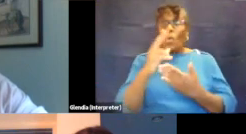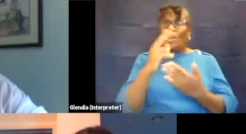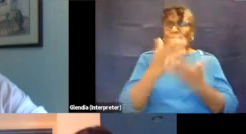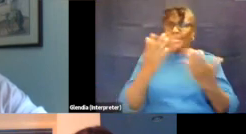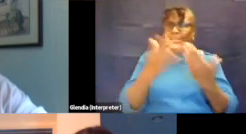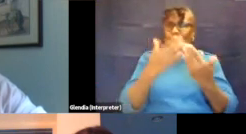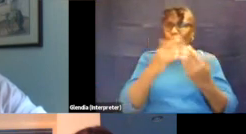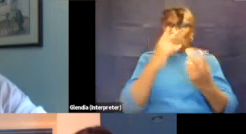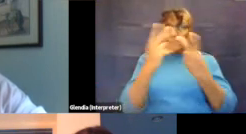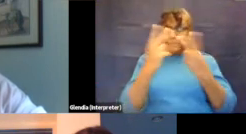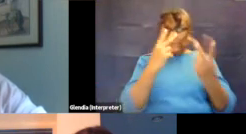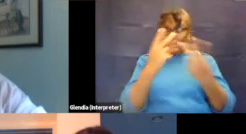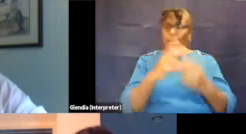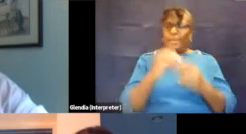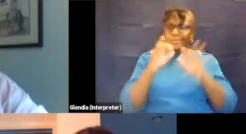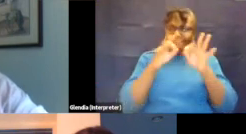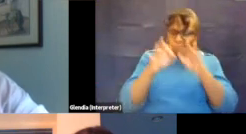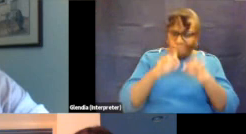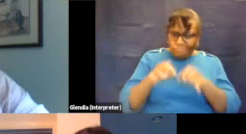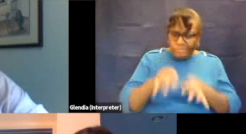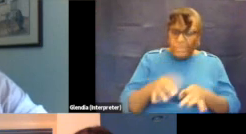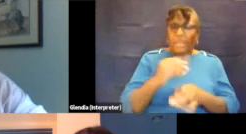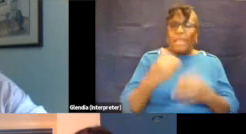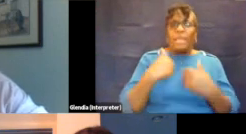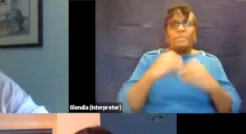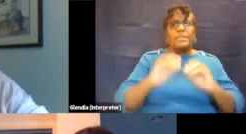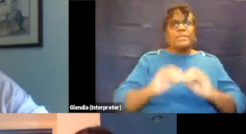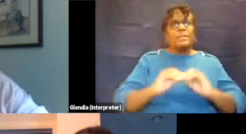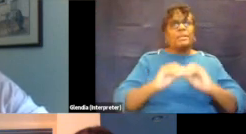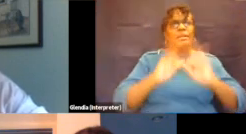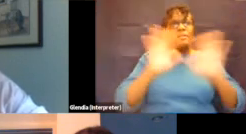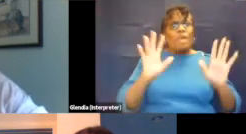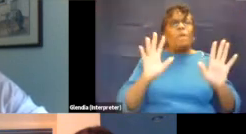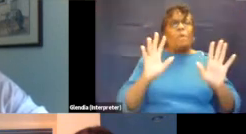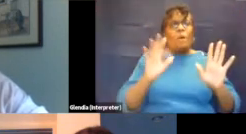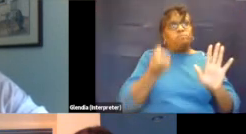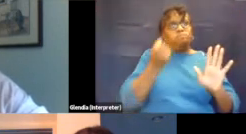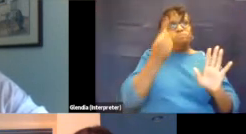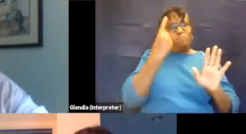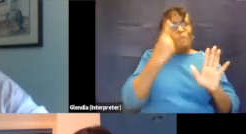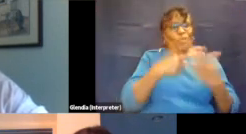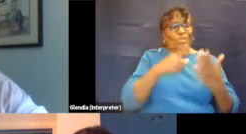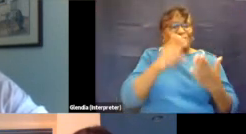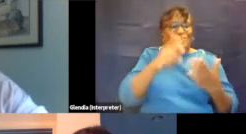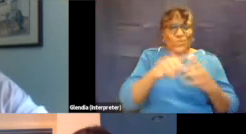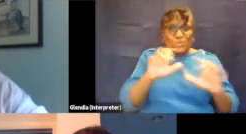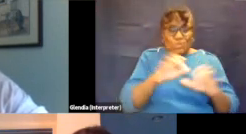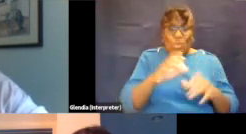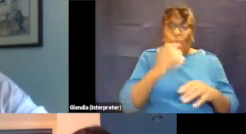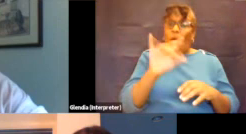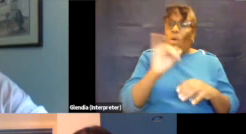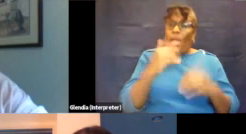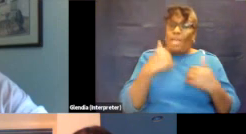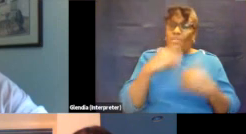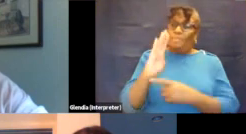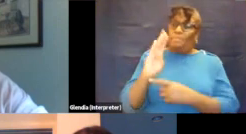Instruction clarification to make sure your child understands what they need to be doing. And again, a buddy system is a really great